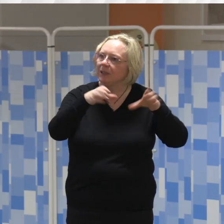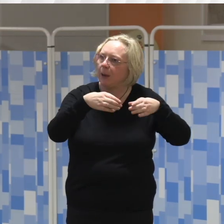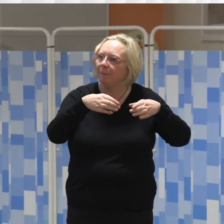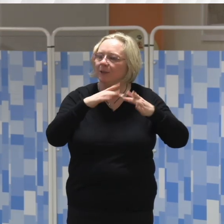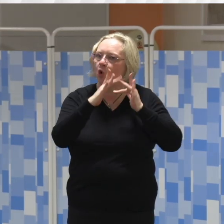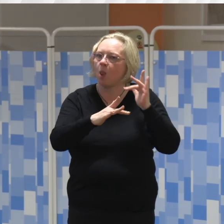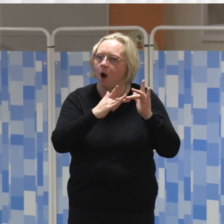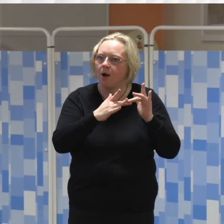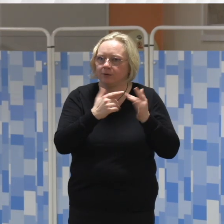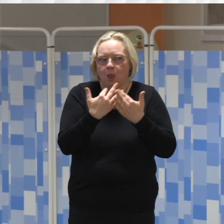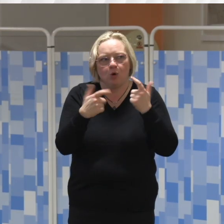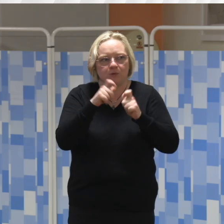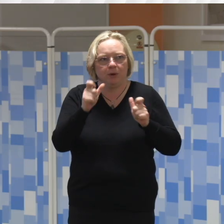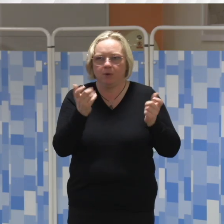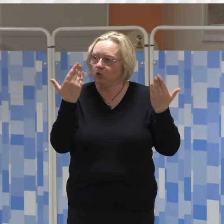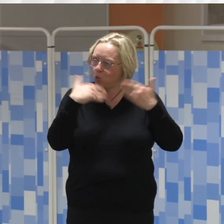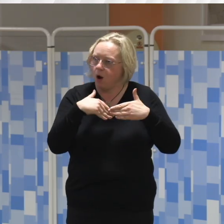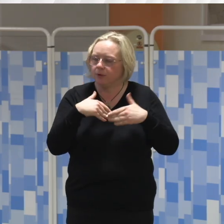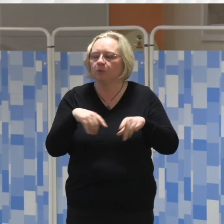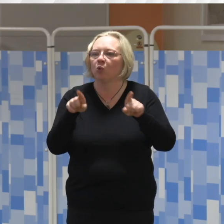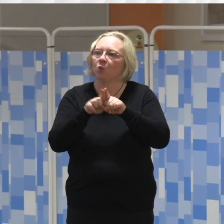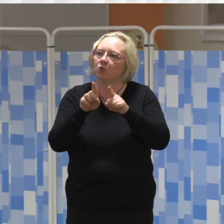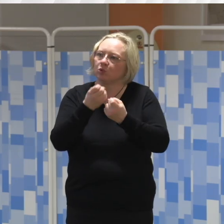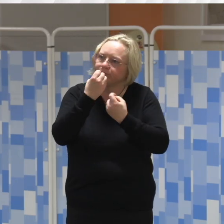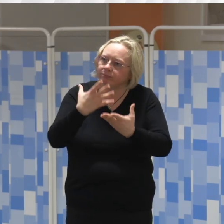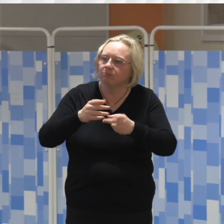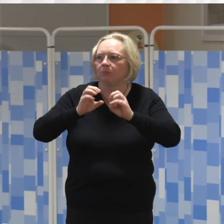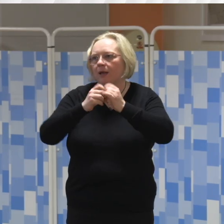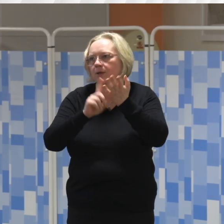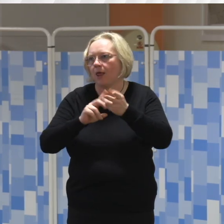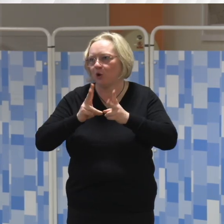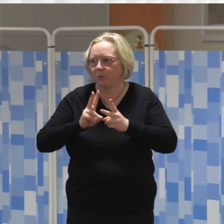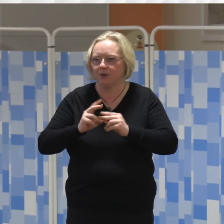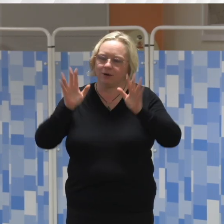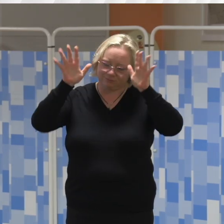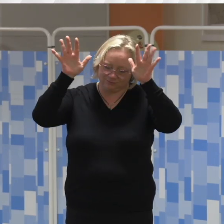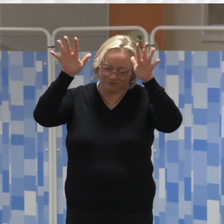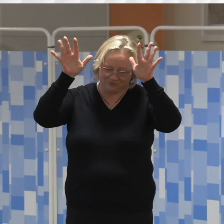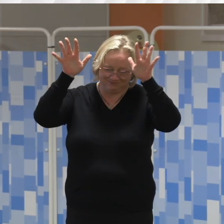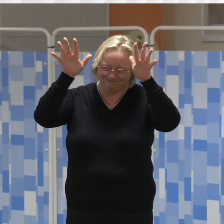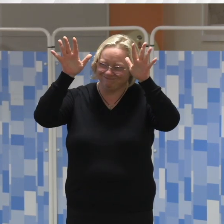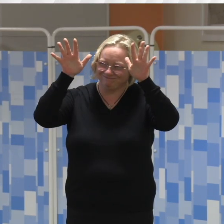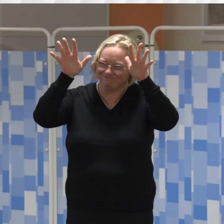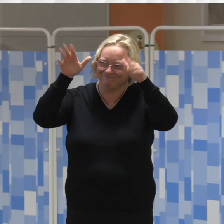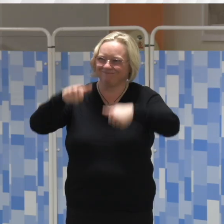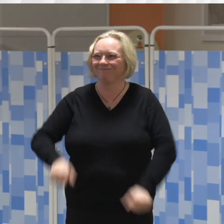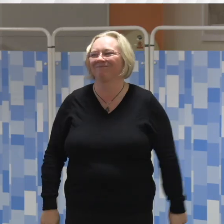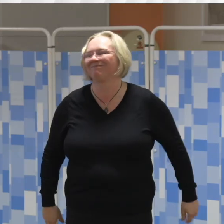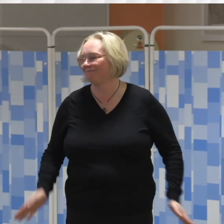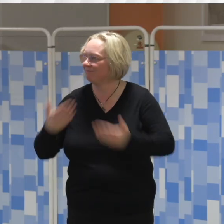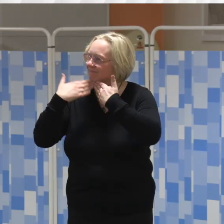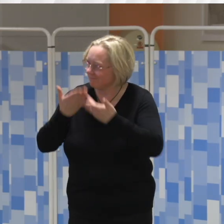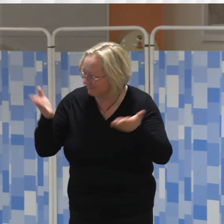quite a lot of people on Teams tonight. Our wonderful BSL interpreter who's worked very hard tonight, so thank you very